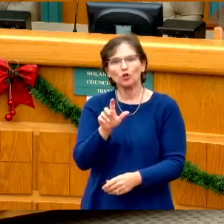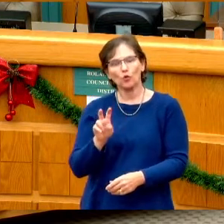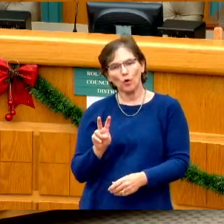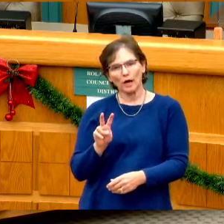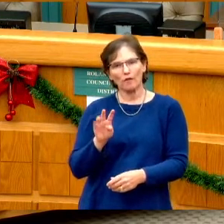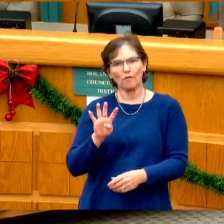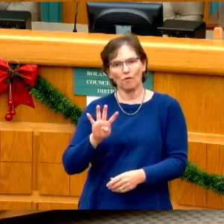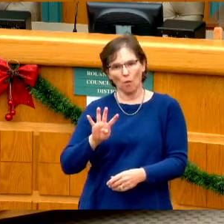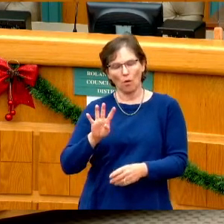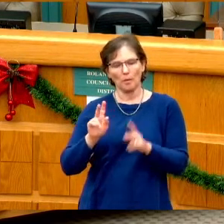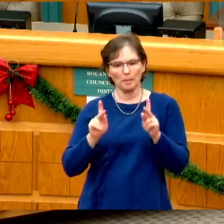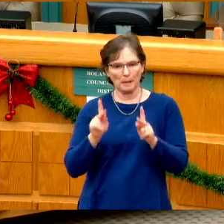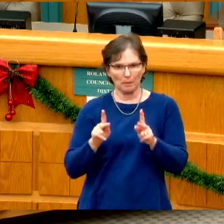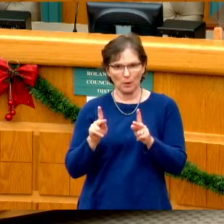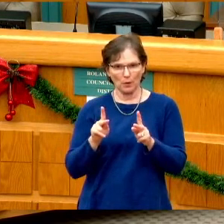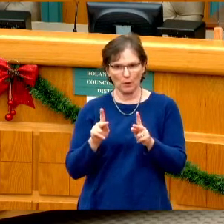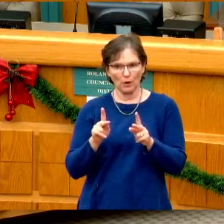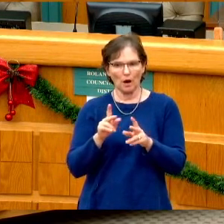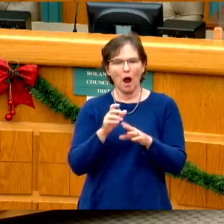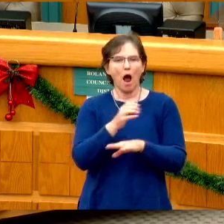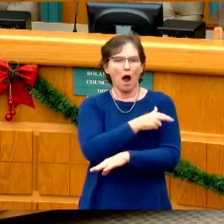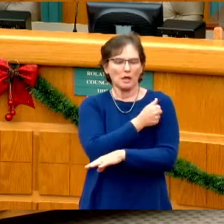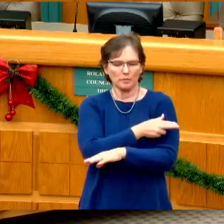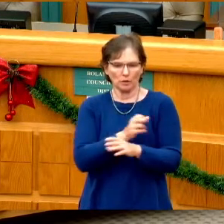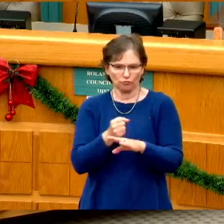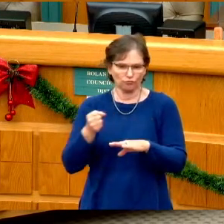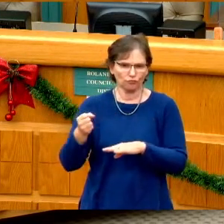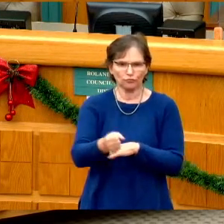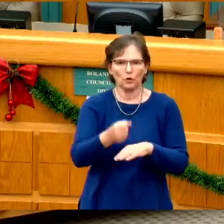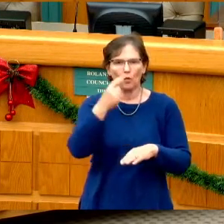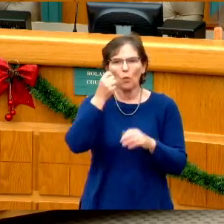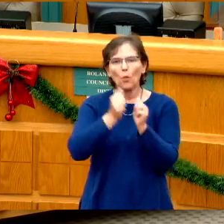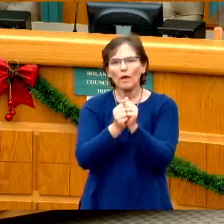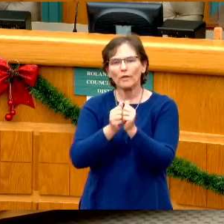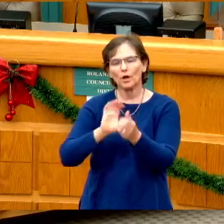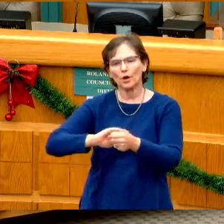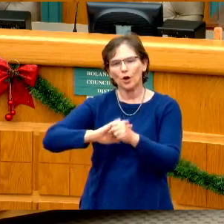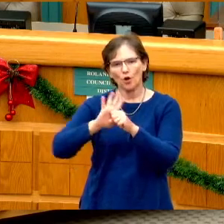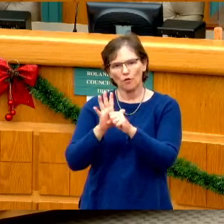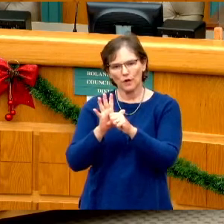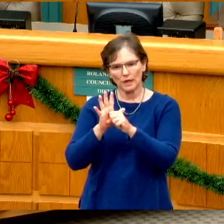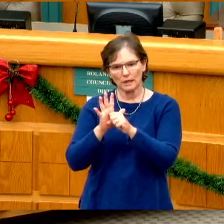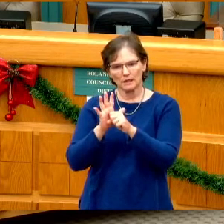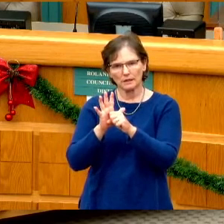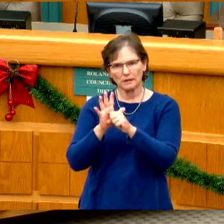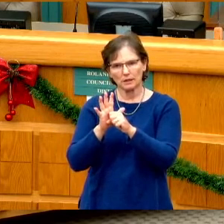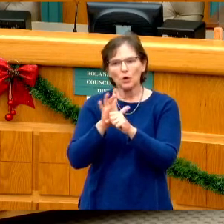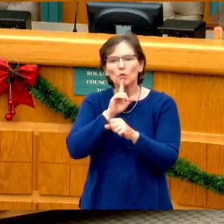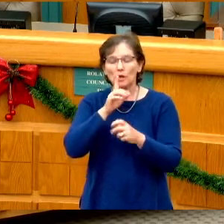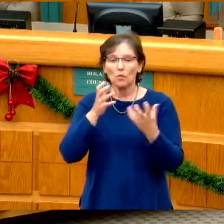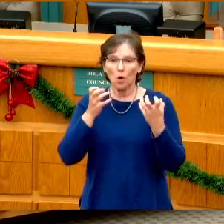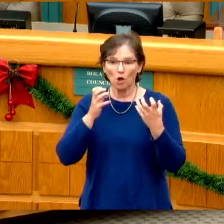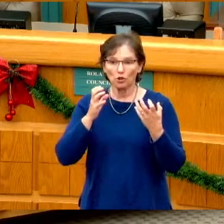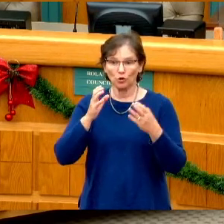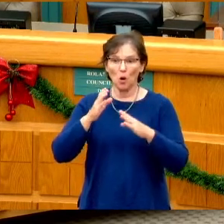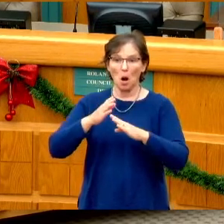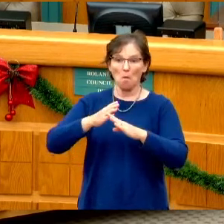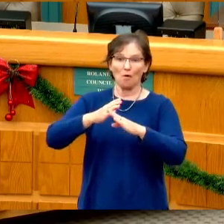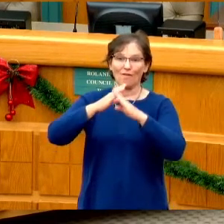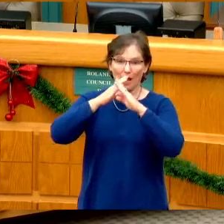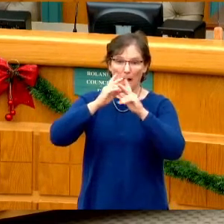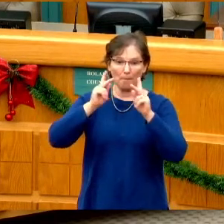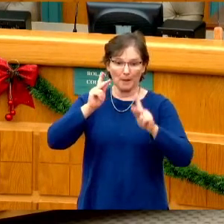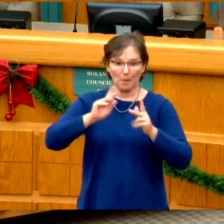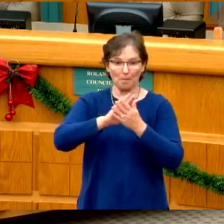so we're doing our best as a community to try to keep people from actually getting infected with coronavirus and actually having to